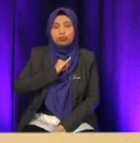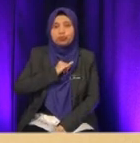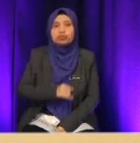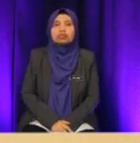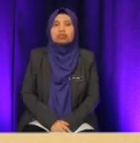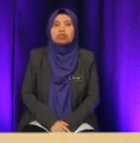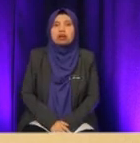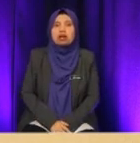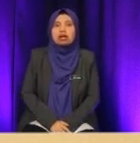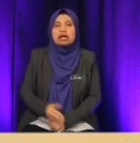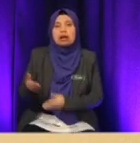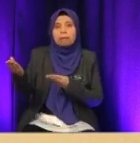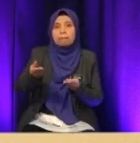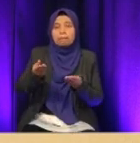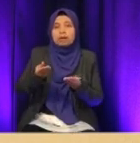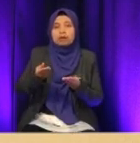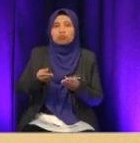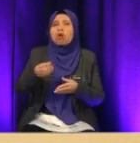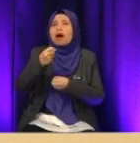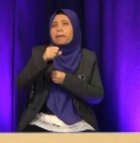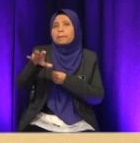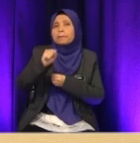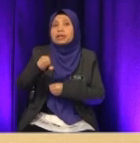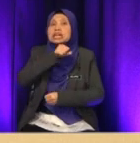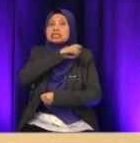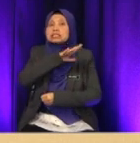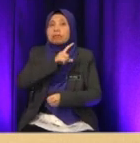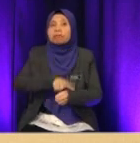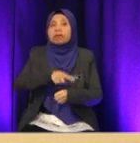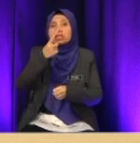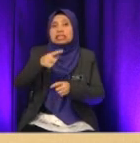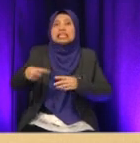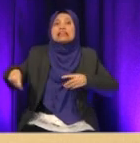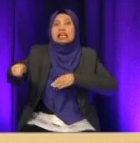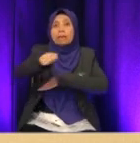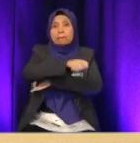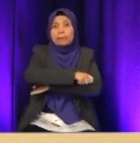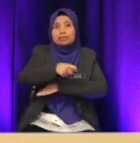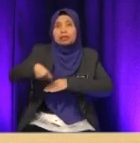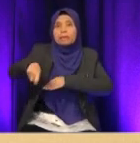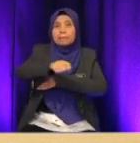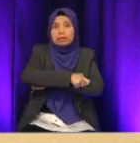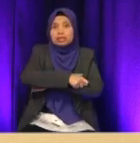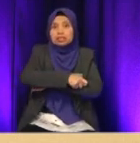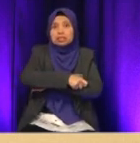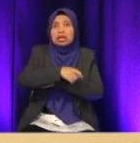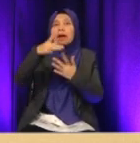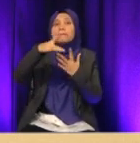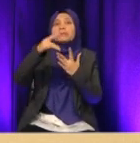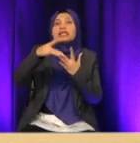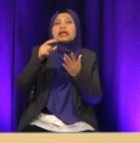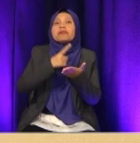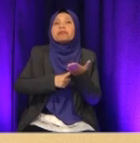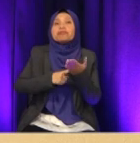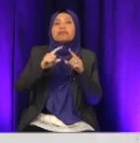Clearing rubbish from a community garden. Mm-hmm. Okay, why don't we ask our students or our of pupils? Course. Okay, can you please show me your letter